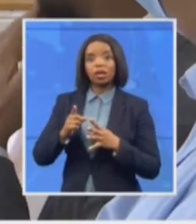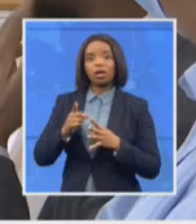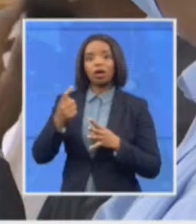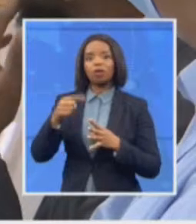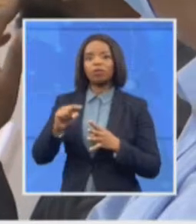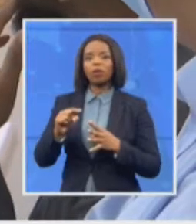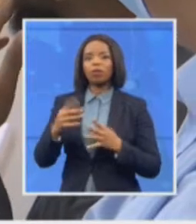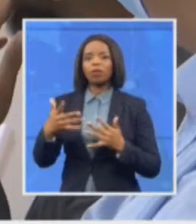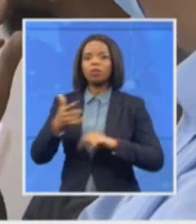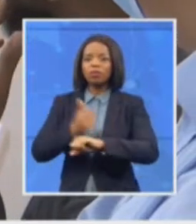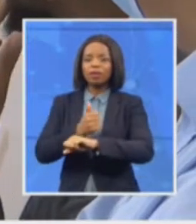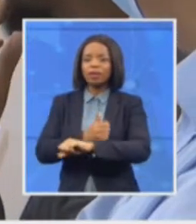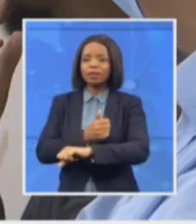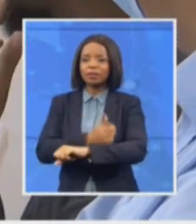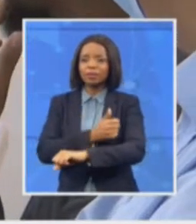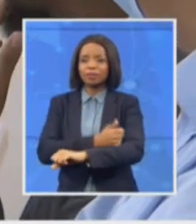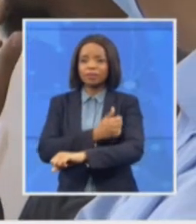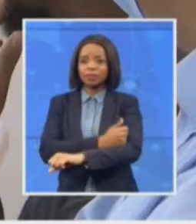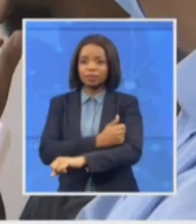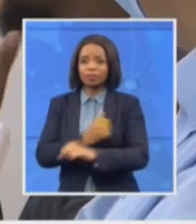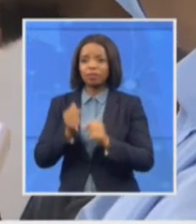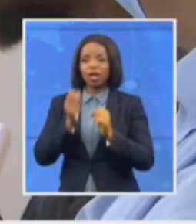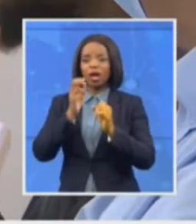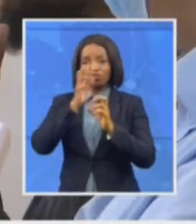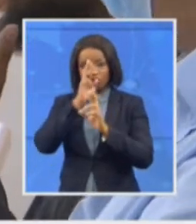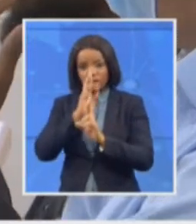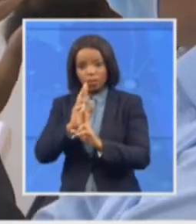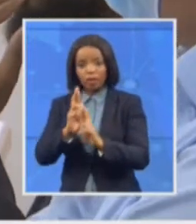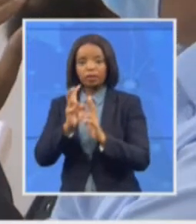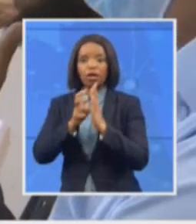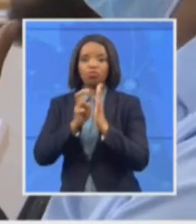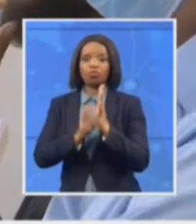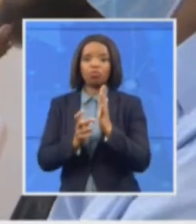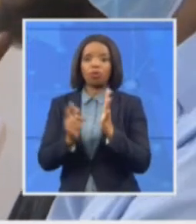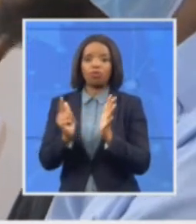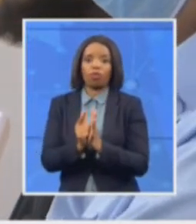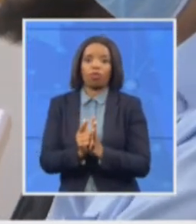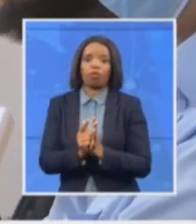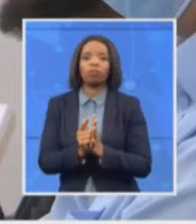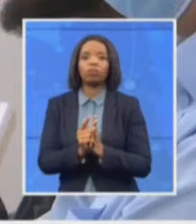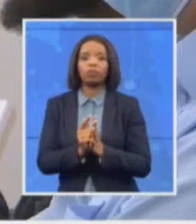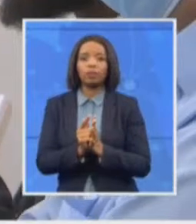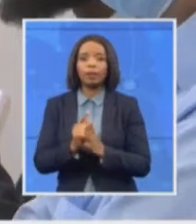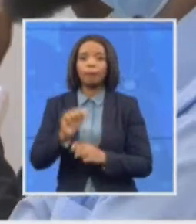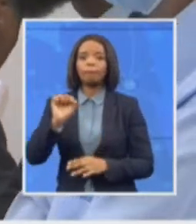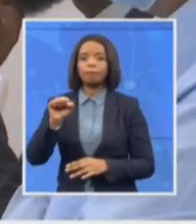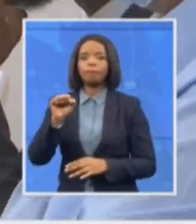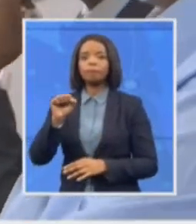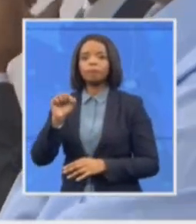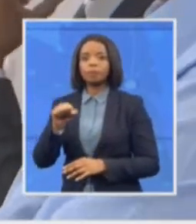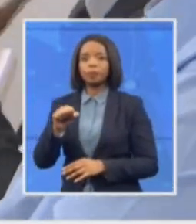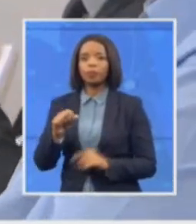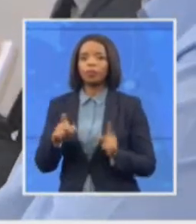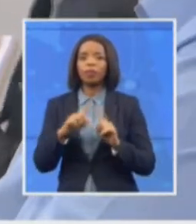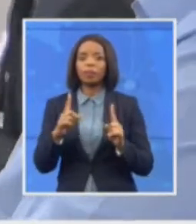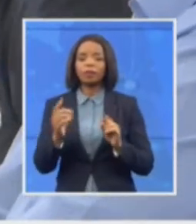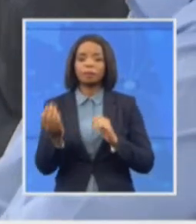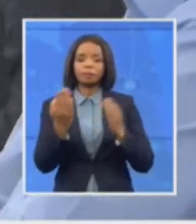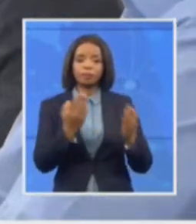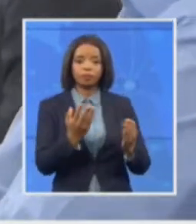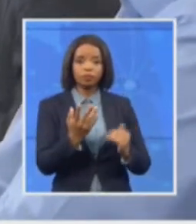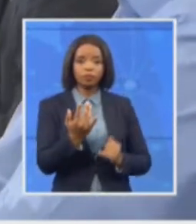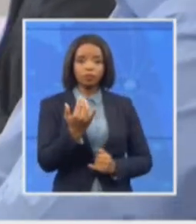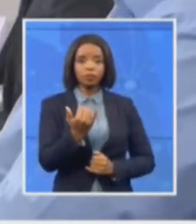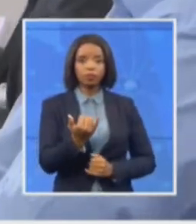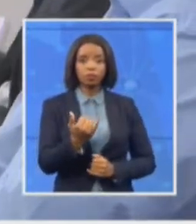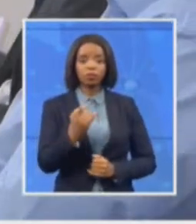ruling. 100%. The rule of law. Yes. Yes. Can I hear Mr. Mudli? Mr. Mudli, how does your client plead to the charges? Chairperson, our client pleads not guilty